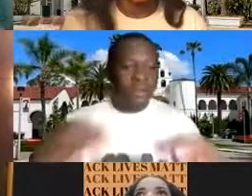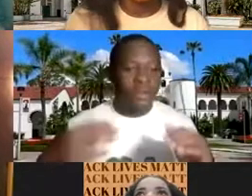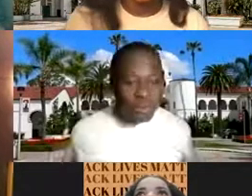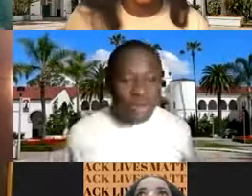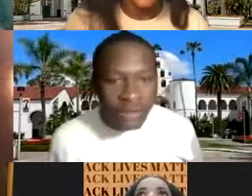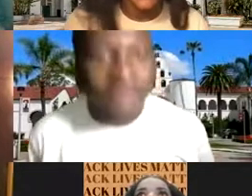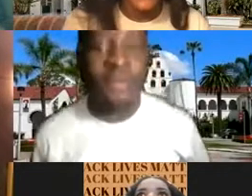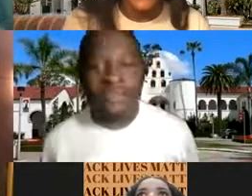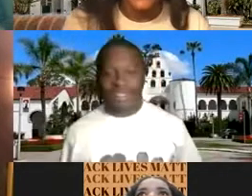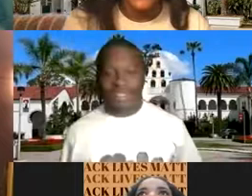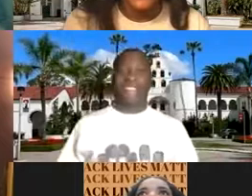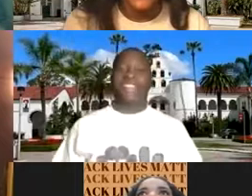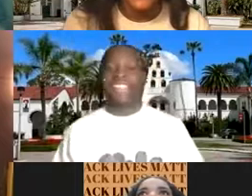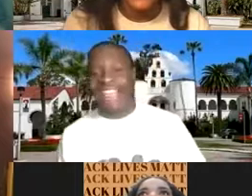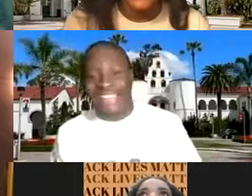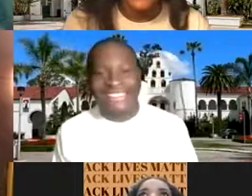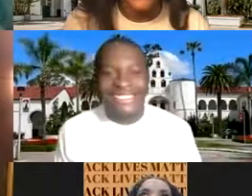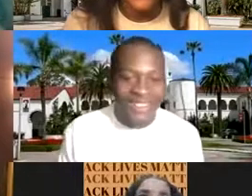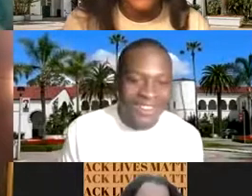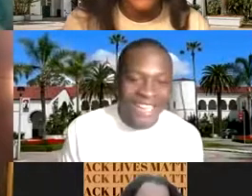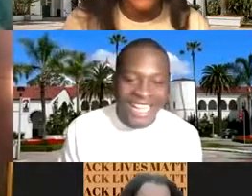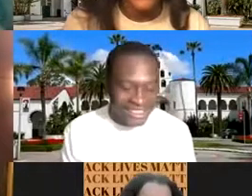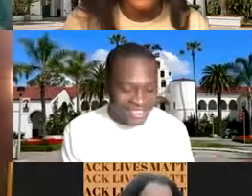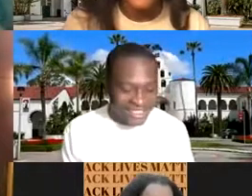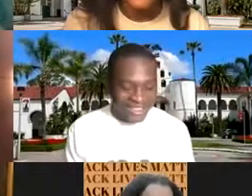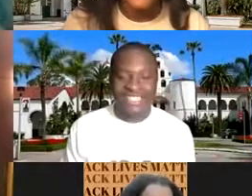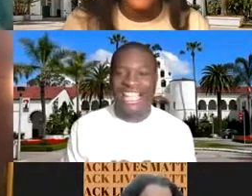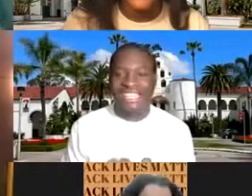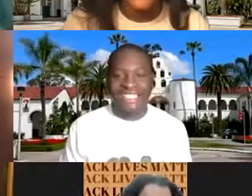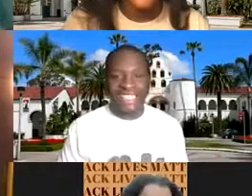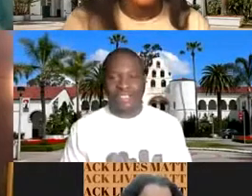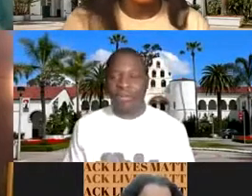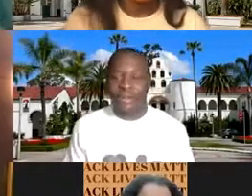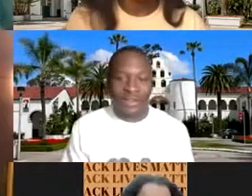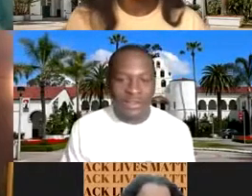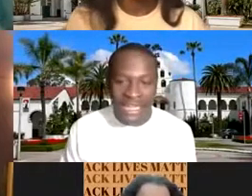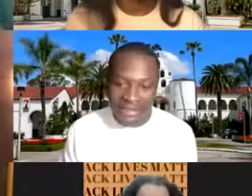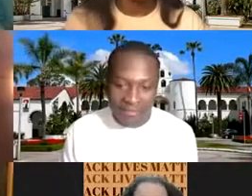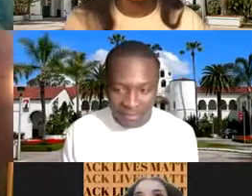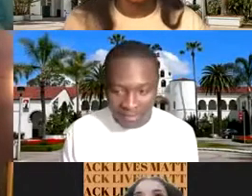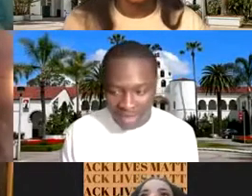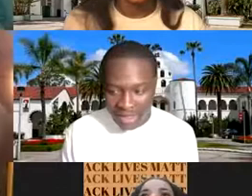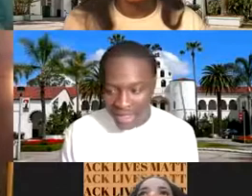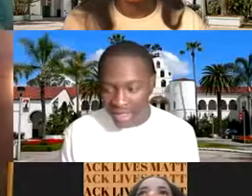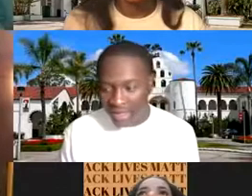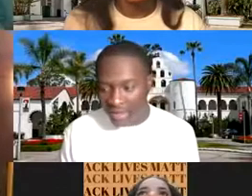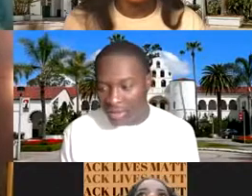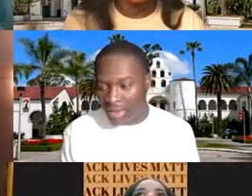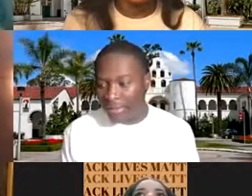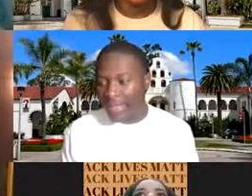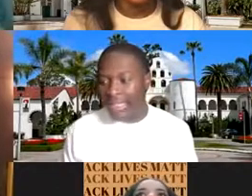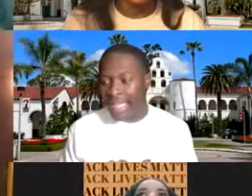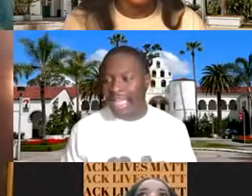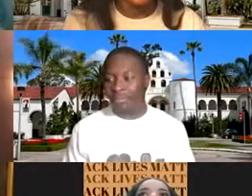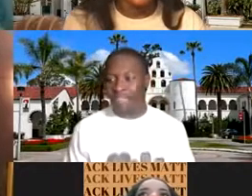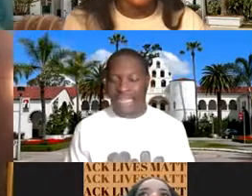Thank you. Shaki, would you like to add anything? Yes. So HES 2.0, like, it